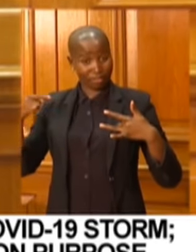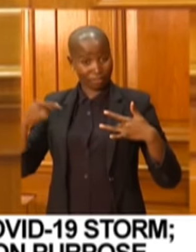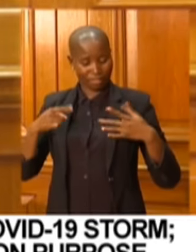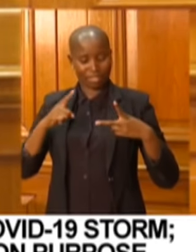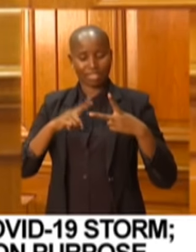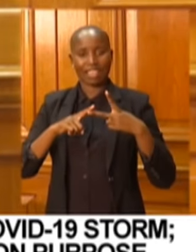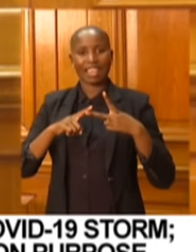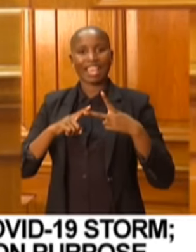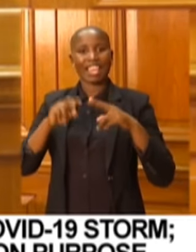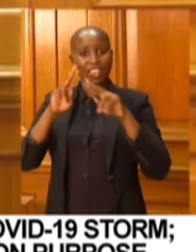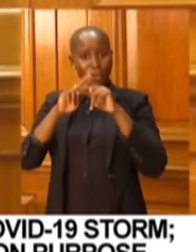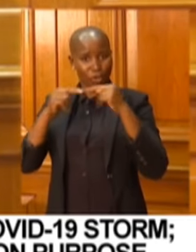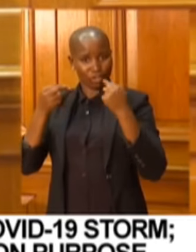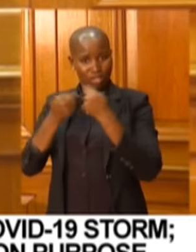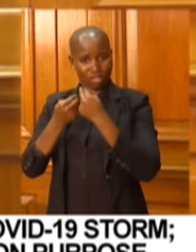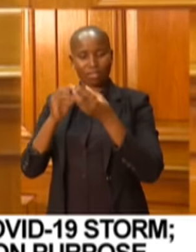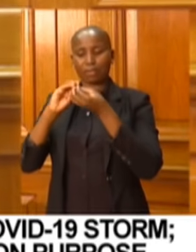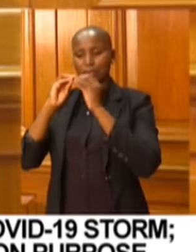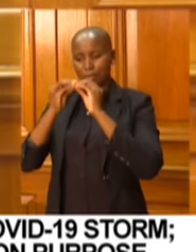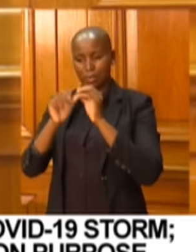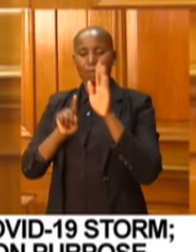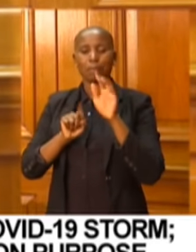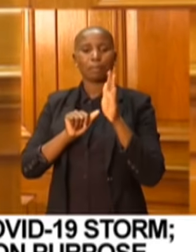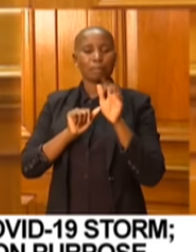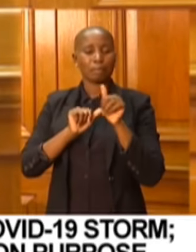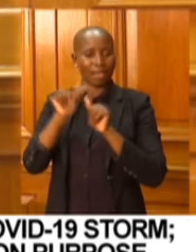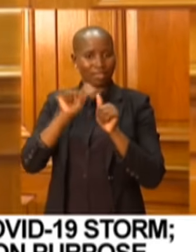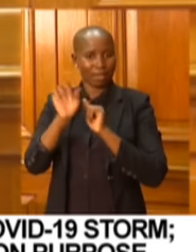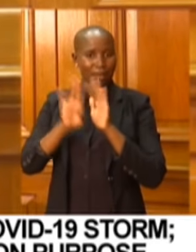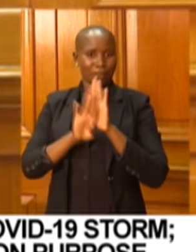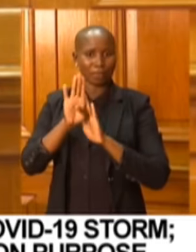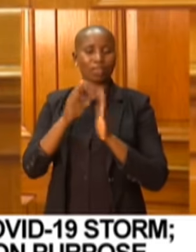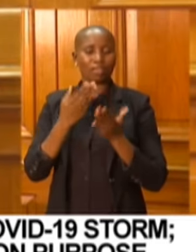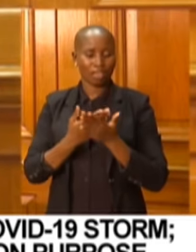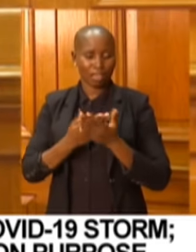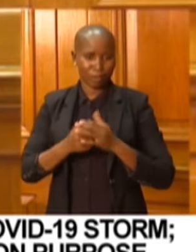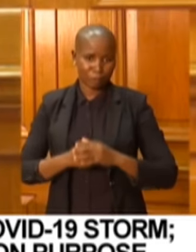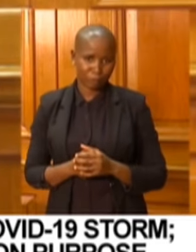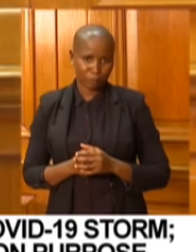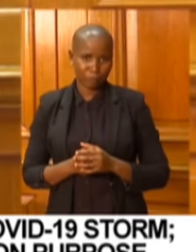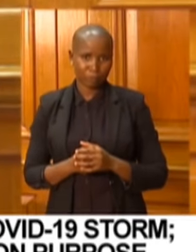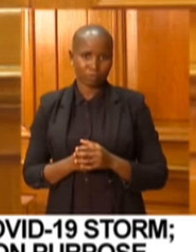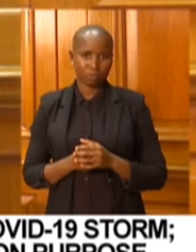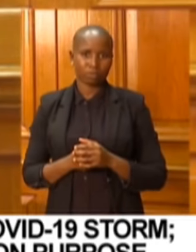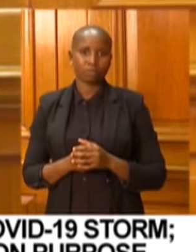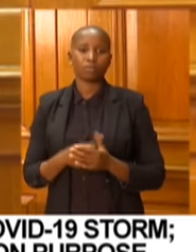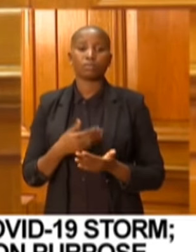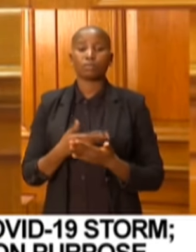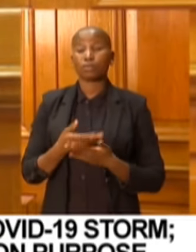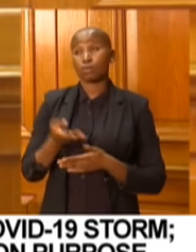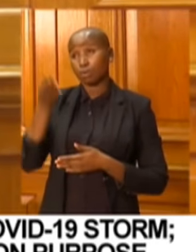nation. And as I say, may God continue to bless our beautiful